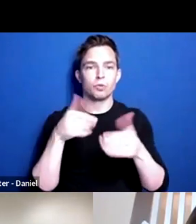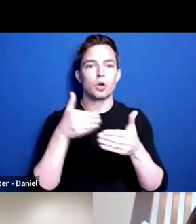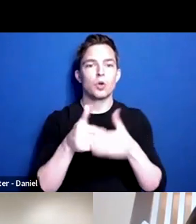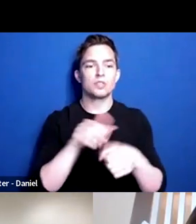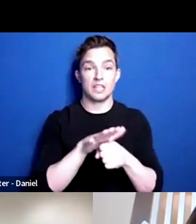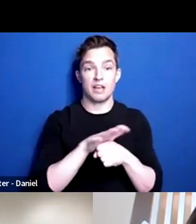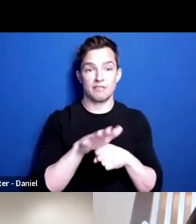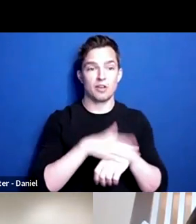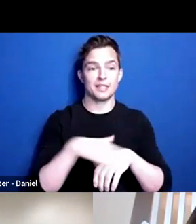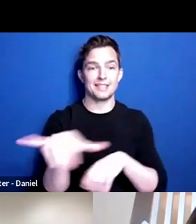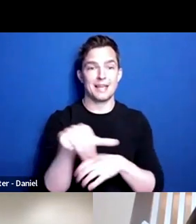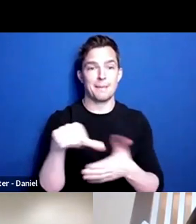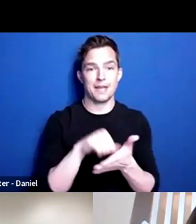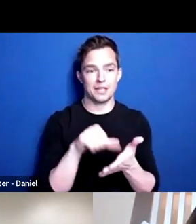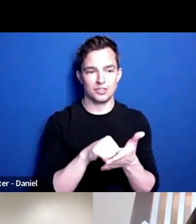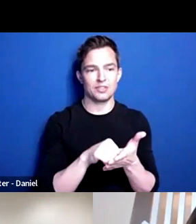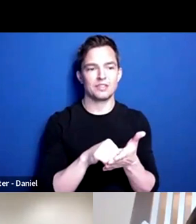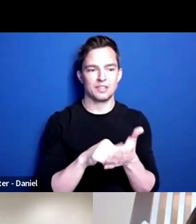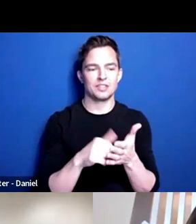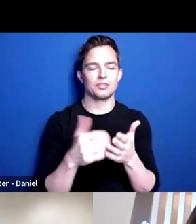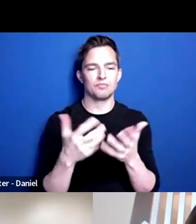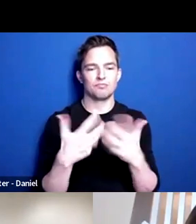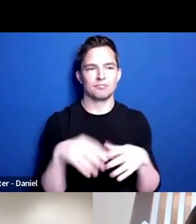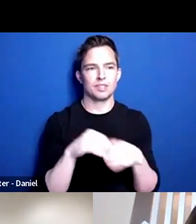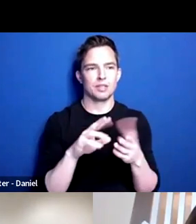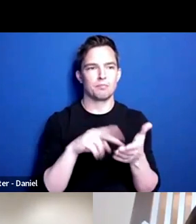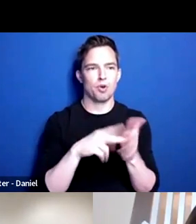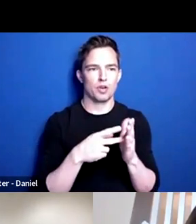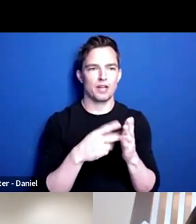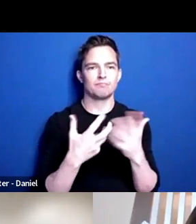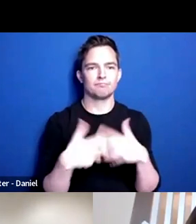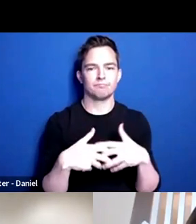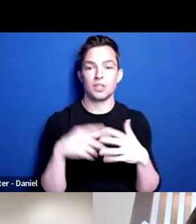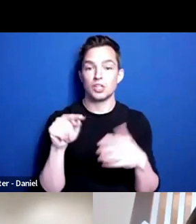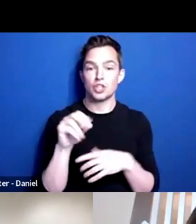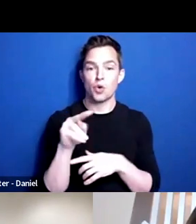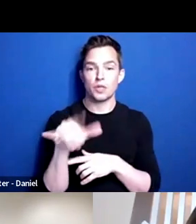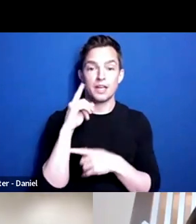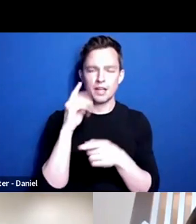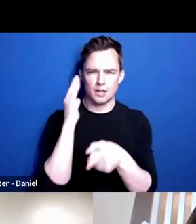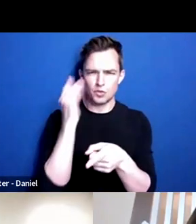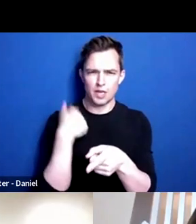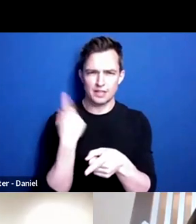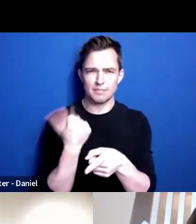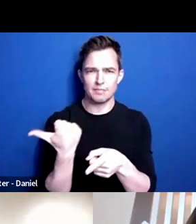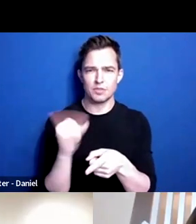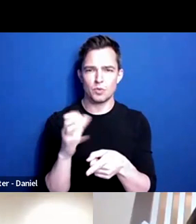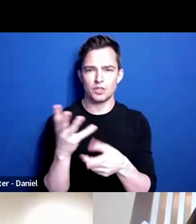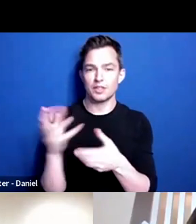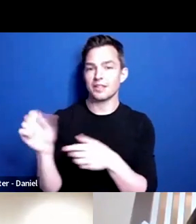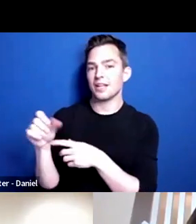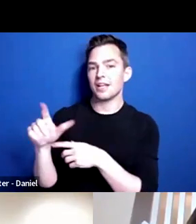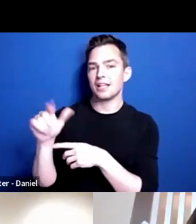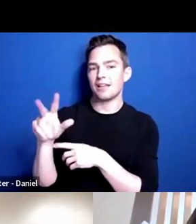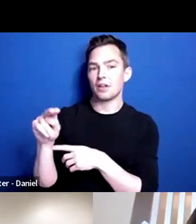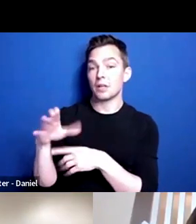we could implement the program as intended. I know, Tony, you had something too. Yeah. Before you